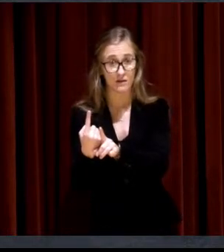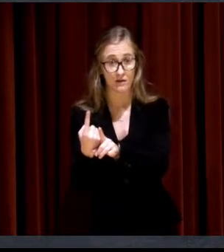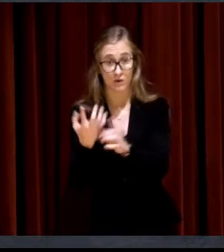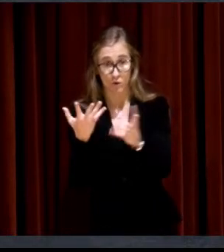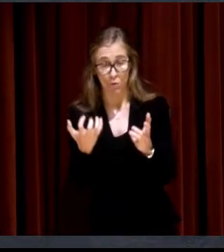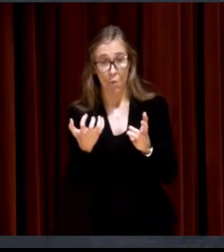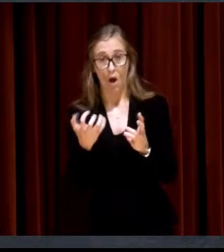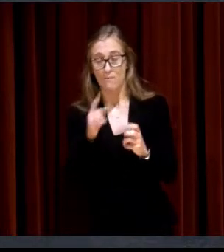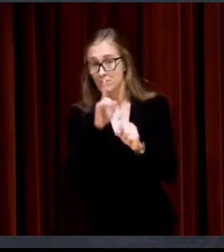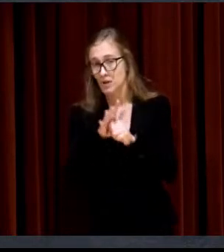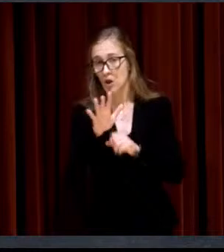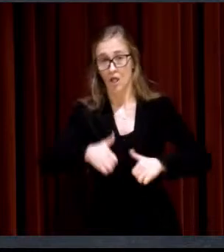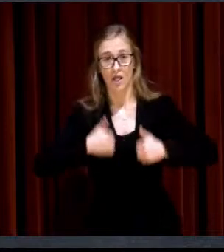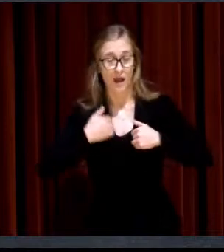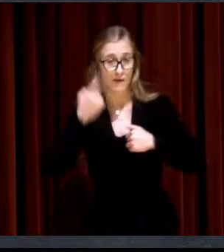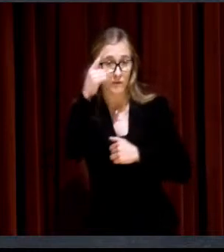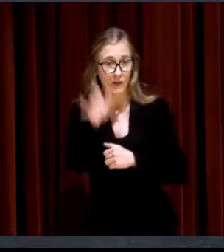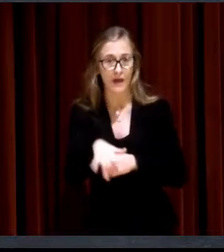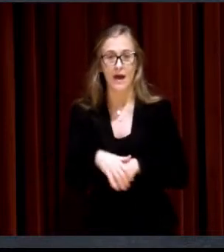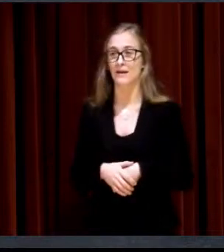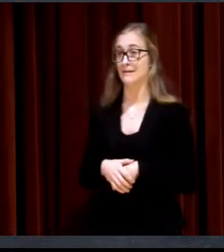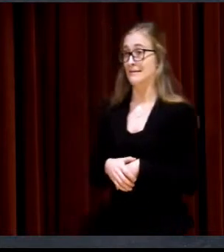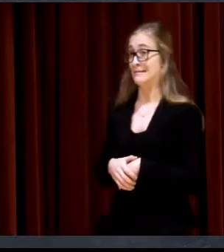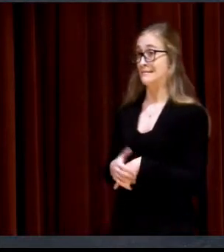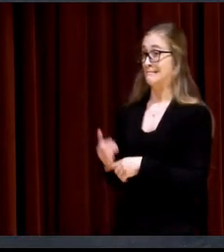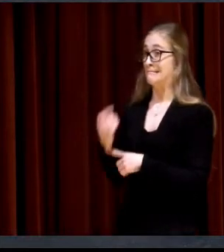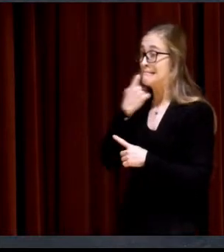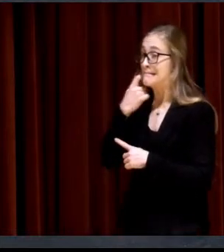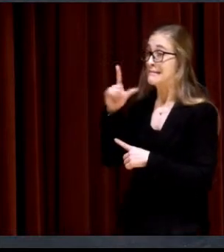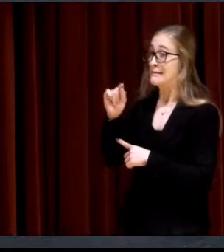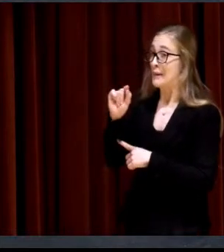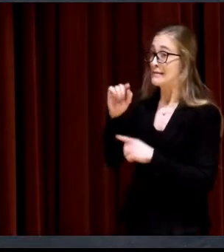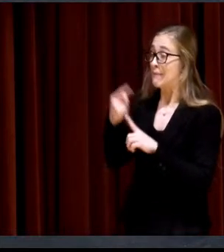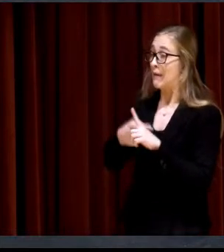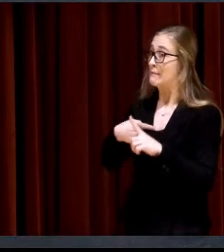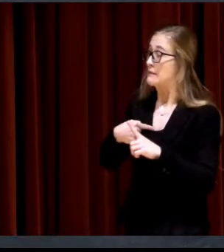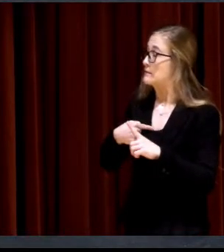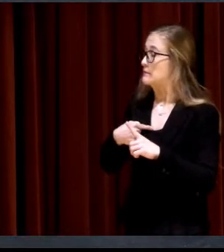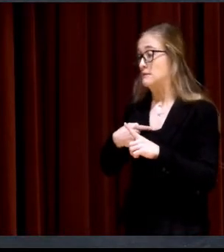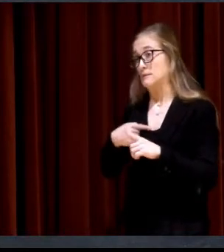life. Yeah, the last 20 months I've wondered that question.